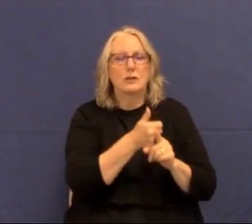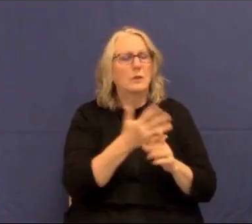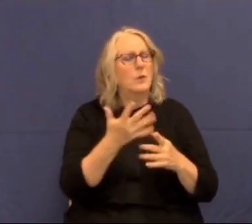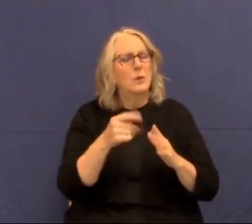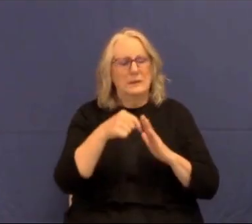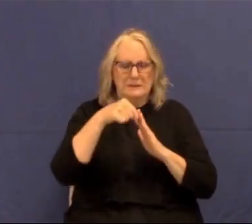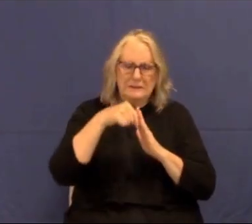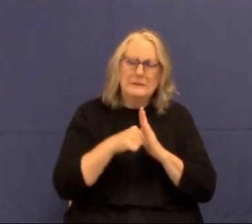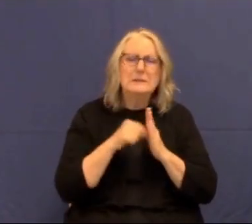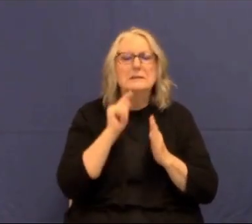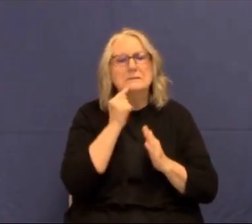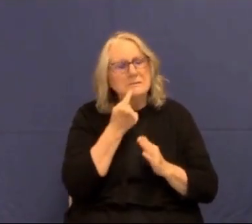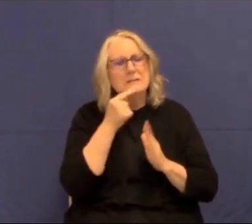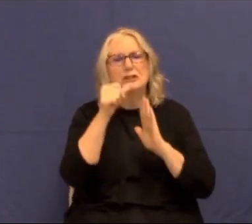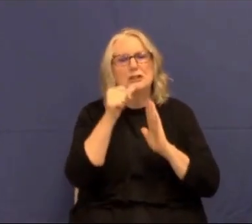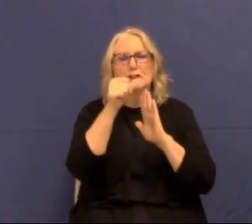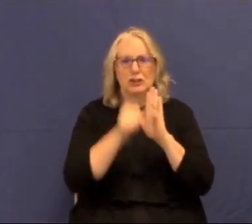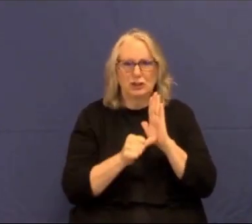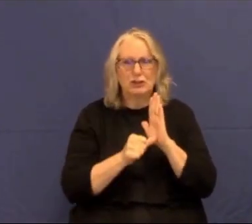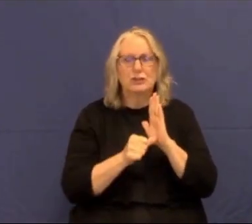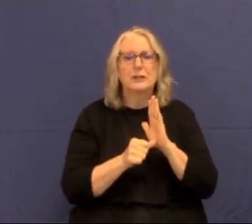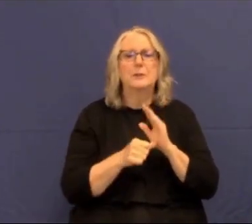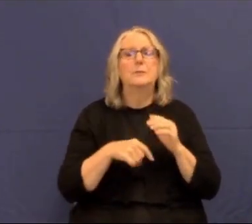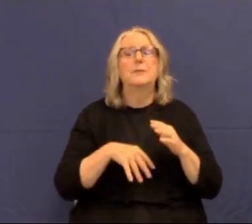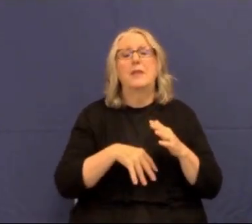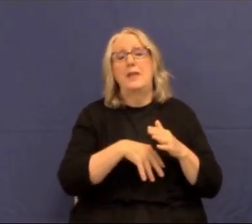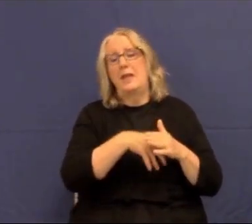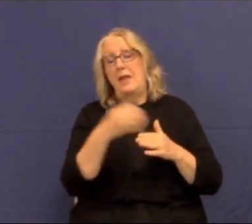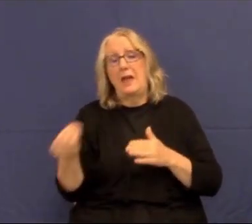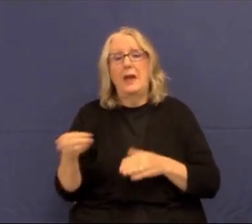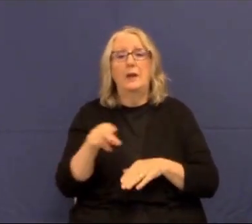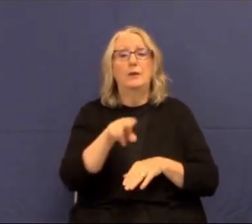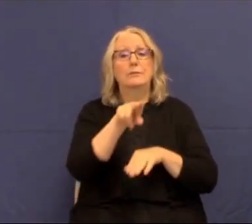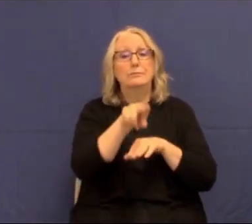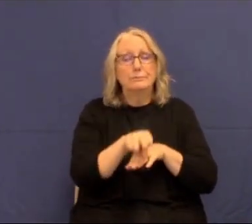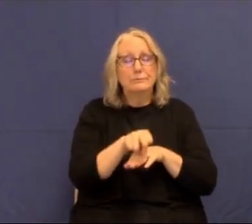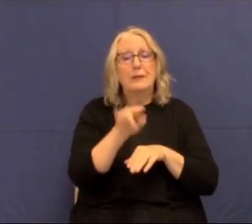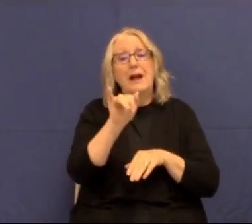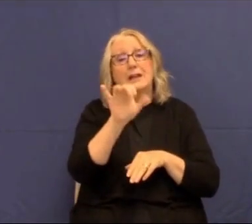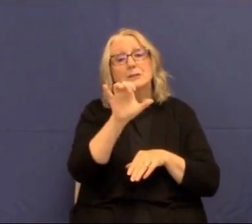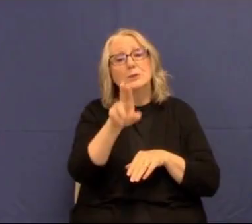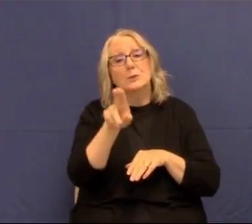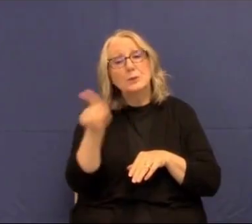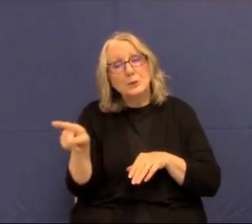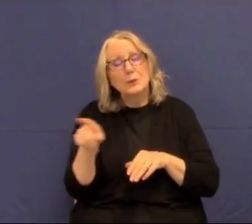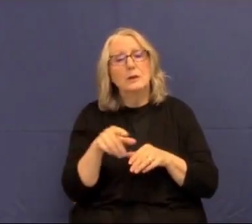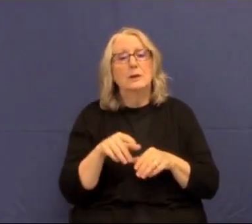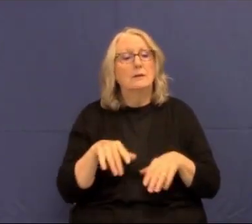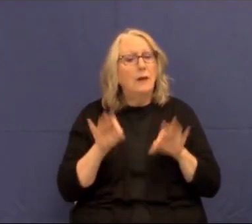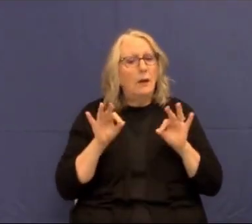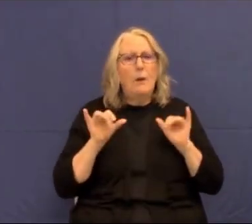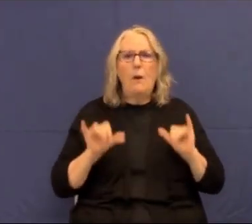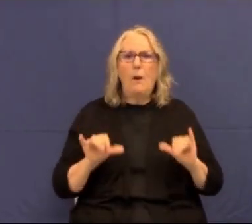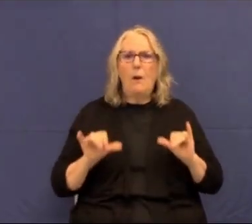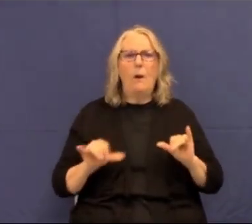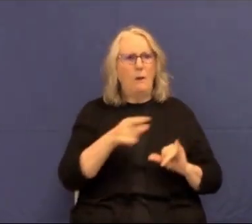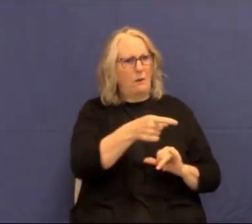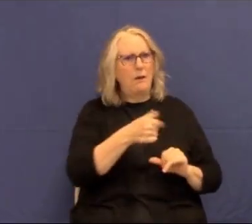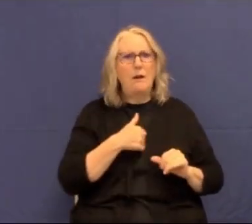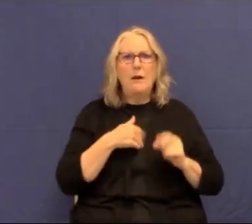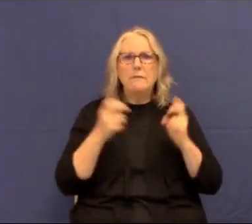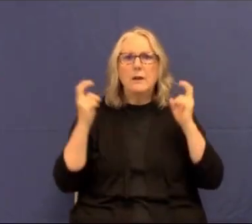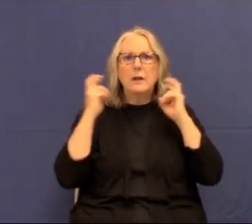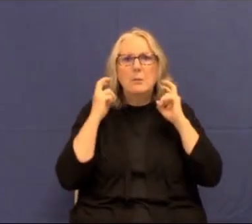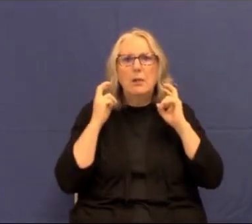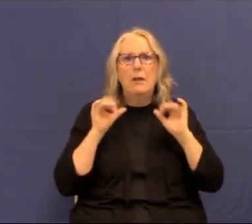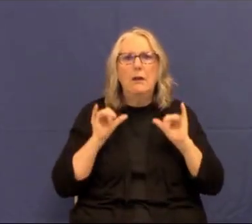who had a very extensive surgery. And so when they came out of surgery to ICU, we come to find out that this